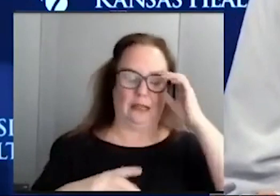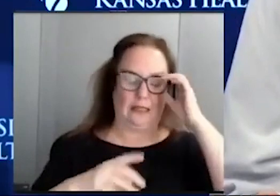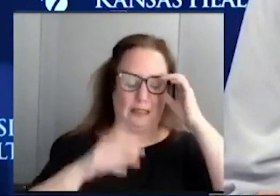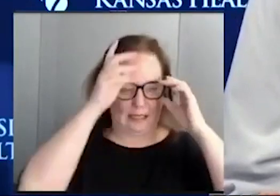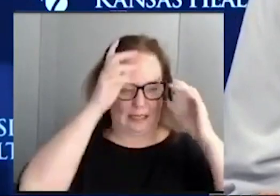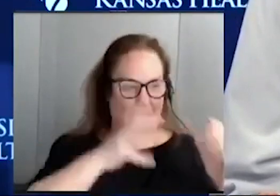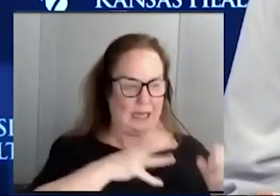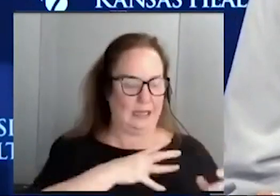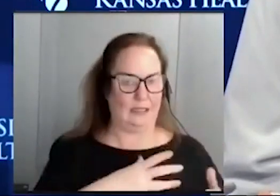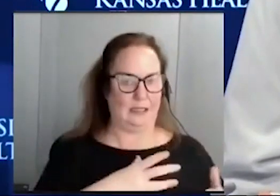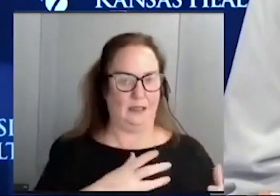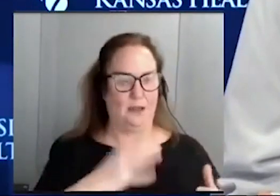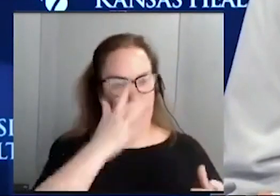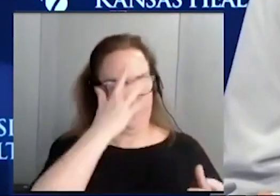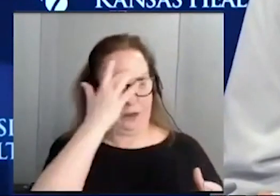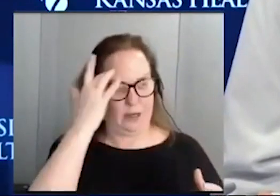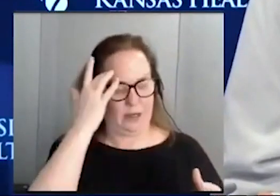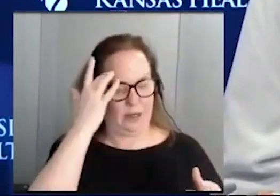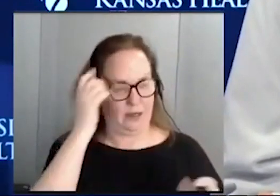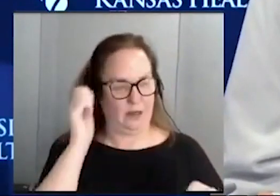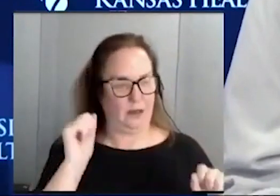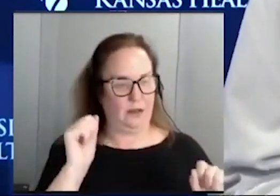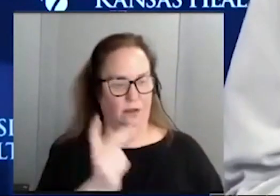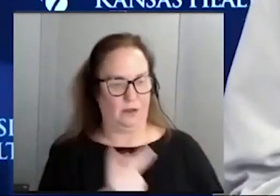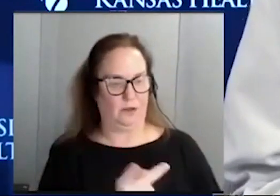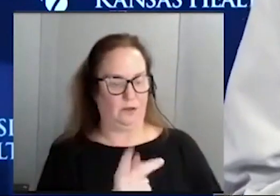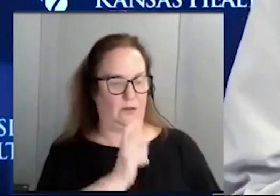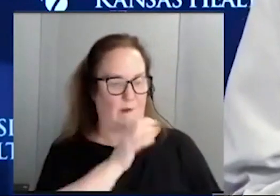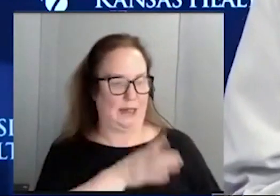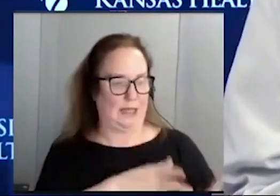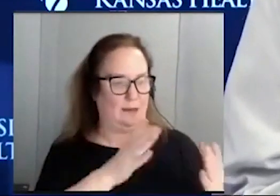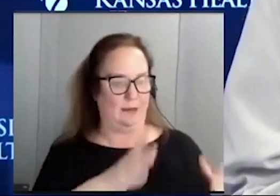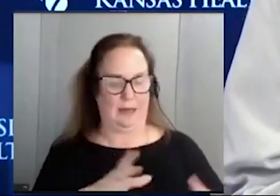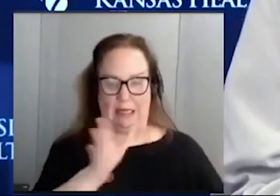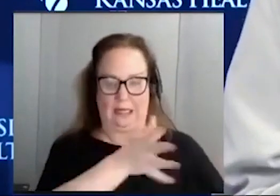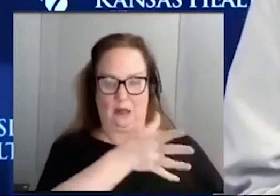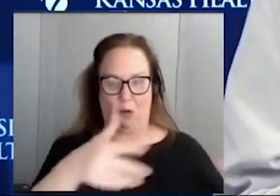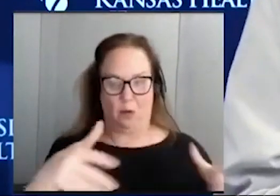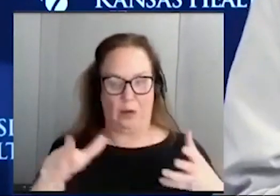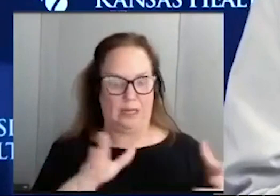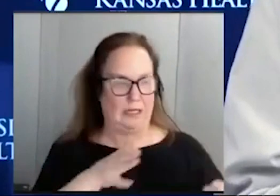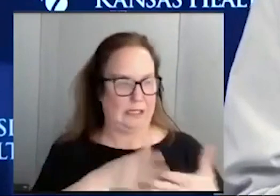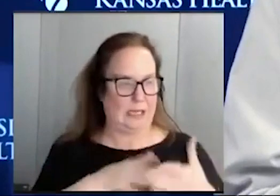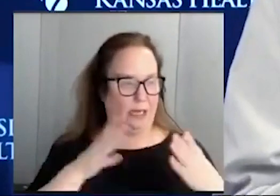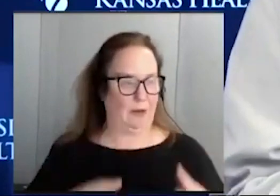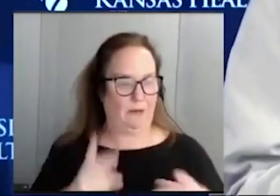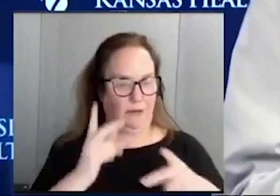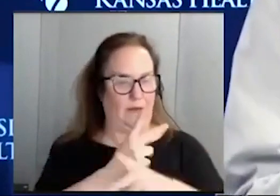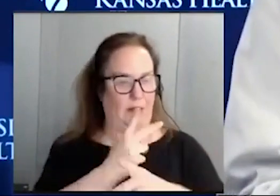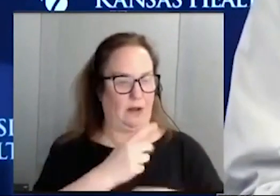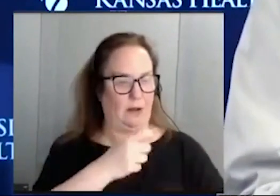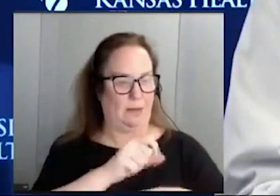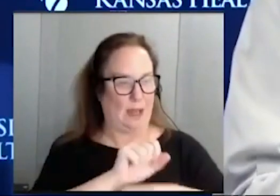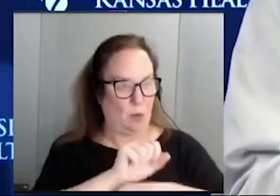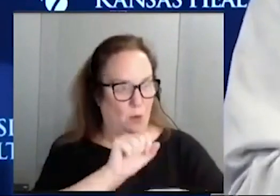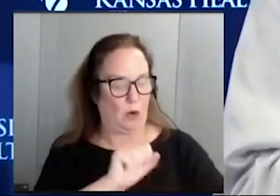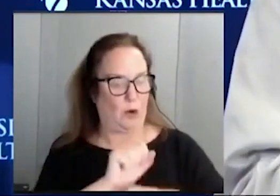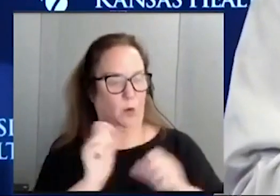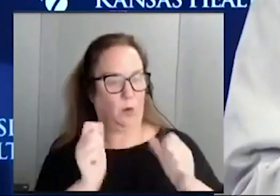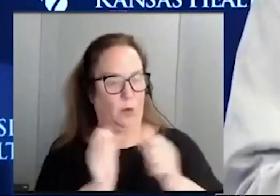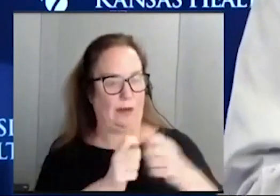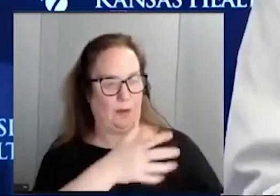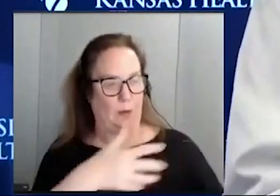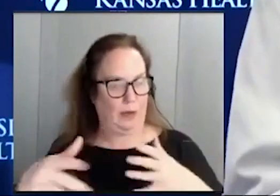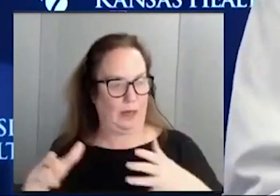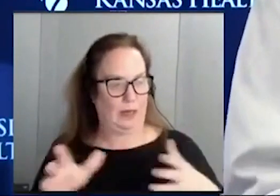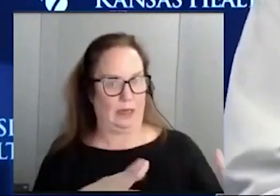forget, the two of you are not the enemy. The wind's the enemy. You got to figure out how to make this work with the wind. And remember, how do you